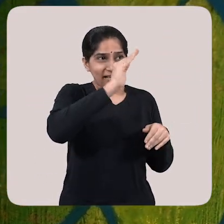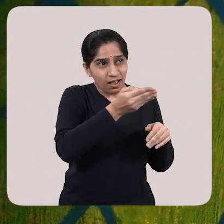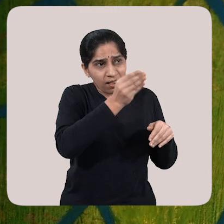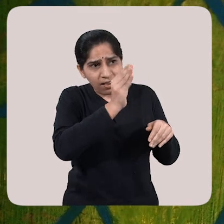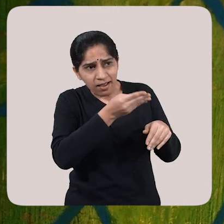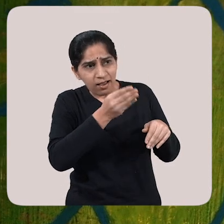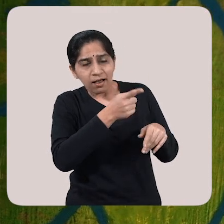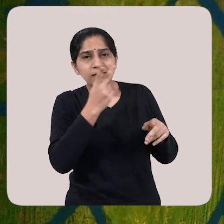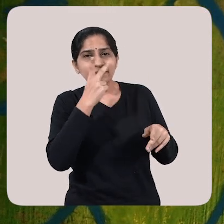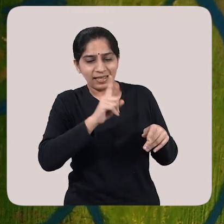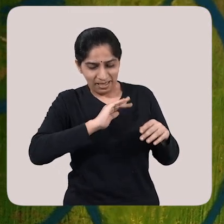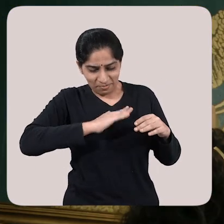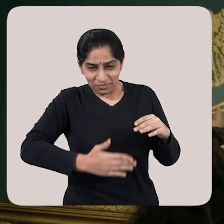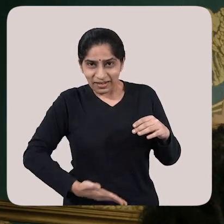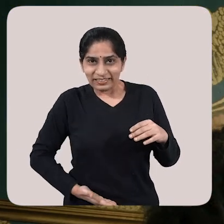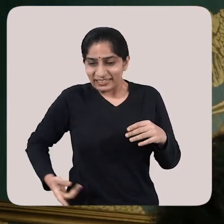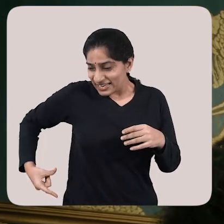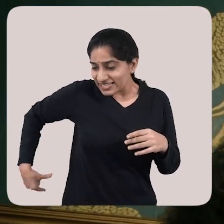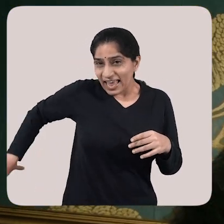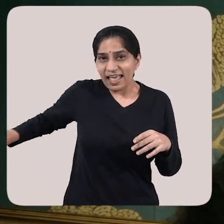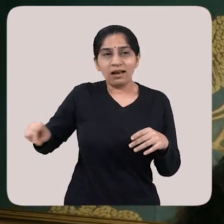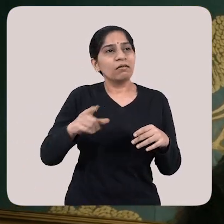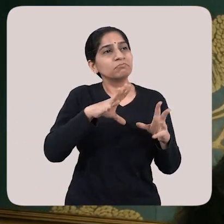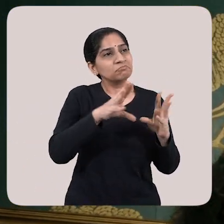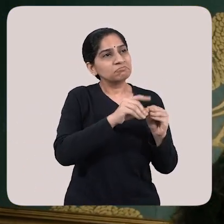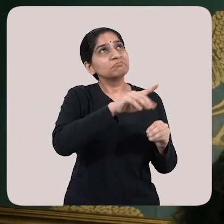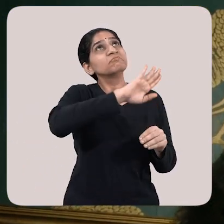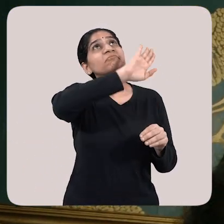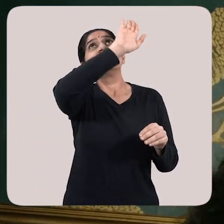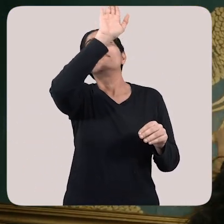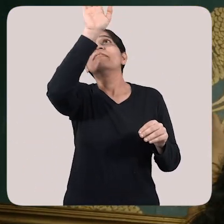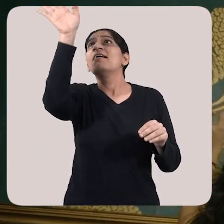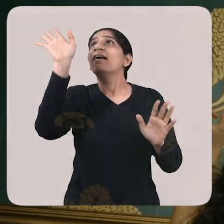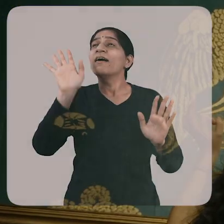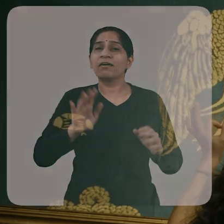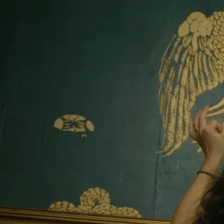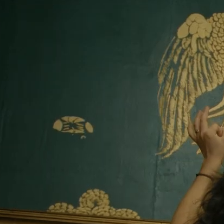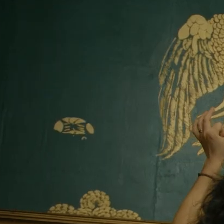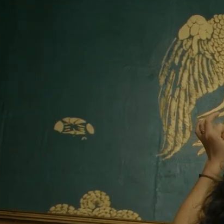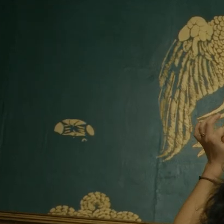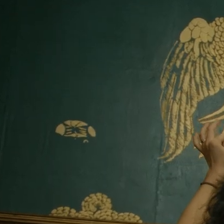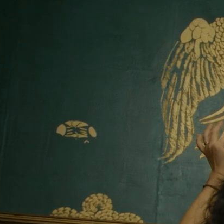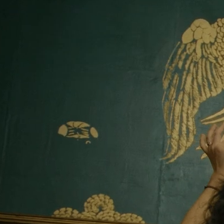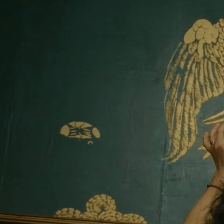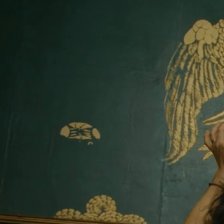overlapping semicircles suggesting the bird's breast and tail feathers across the lower portion of the walls and the ceiling.